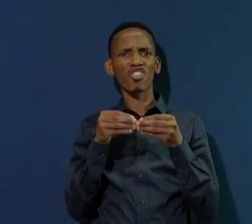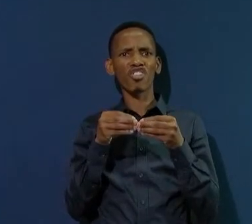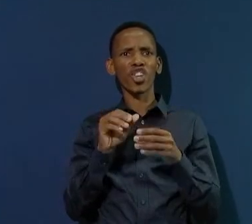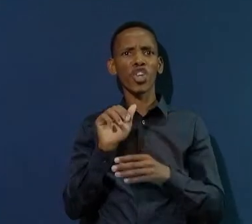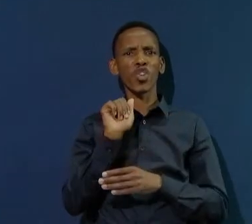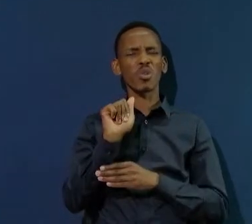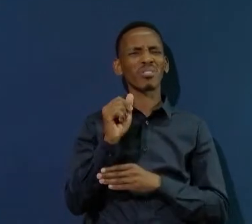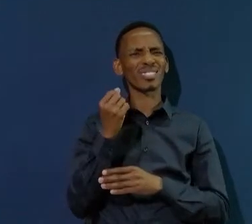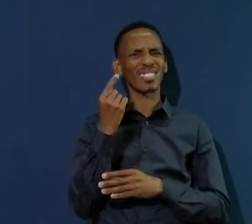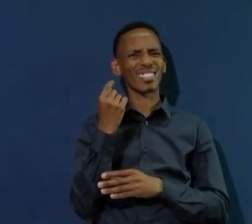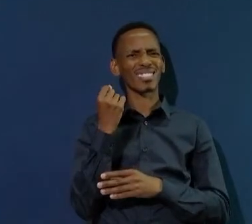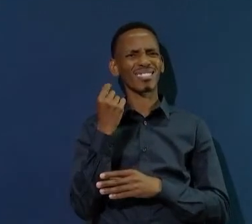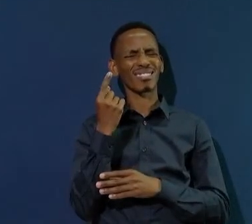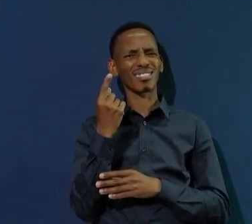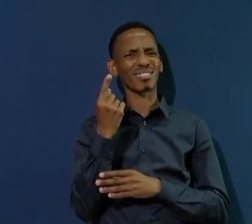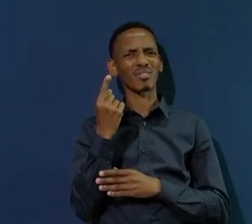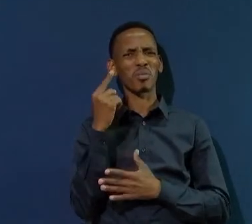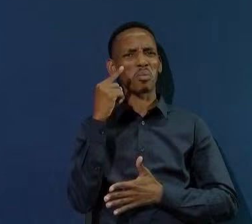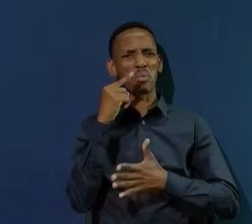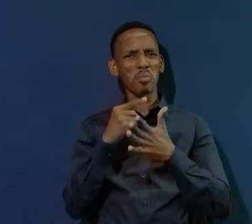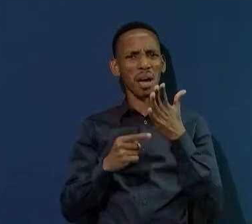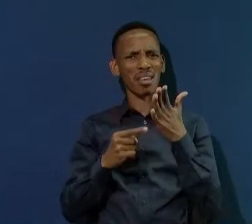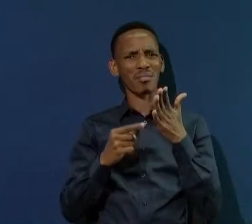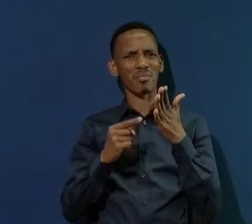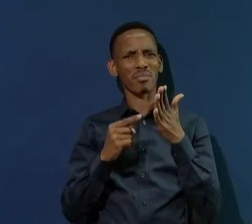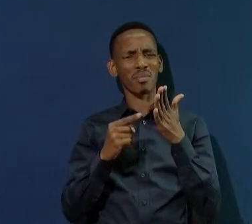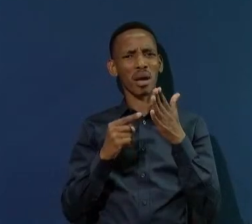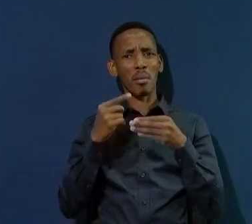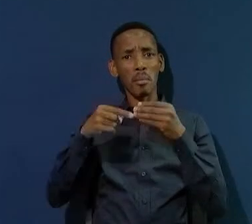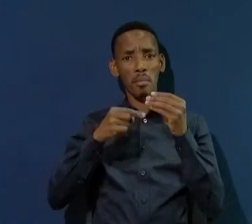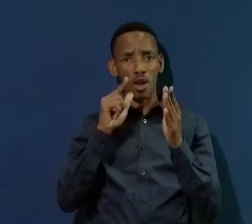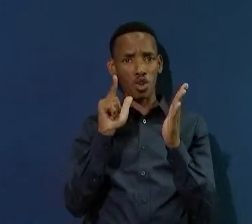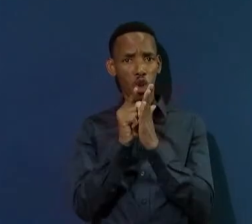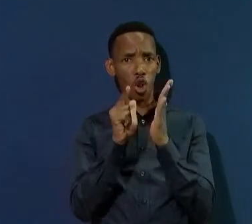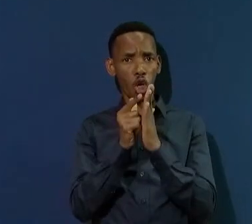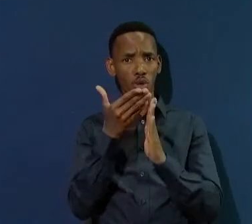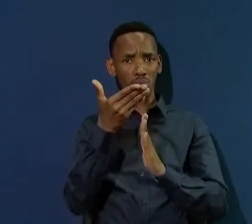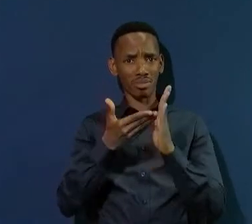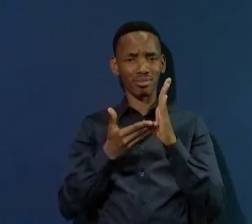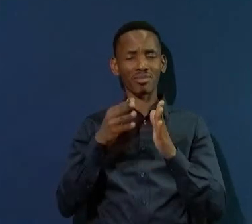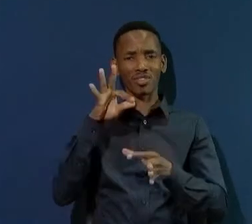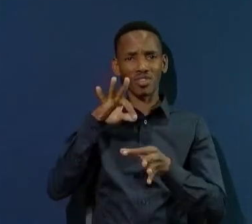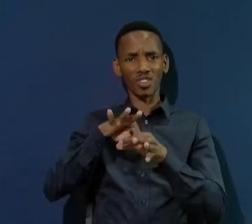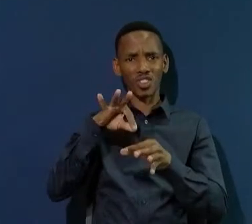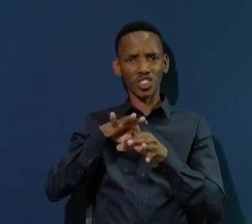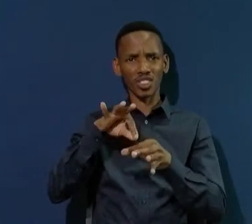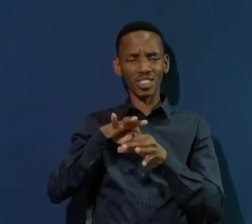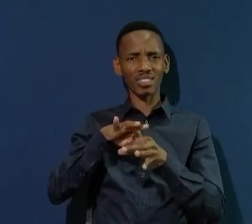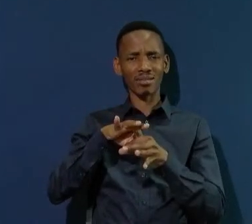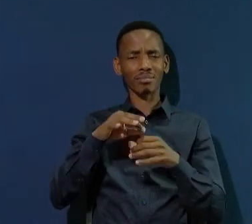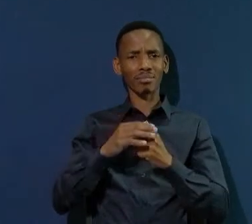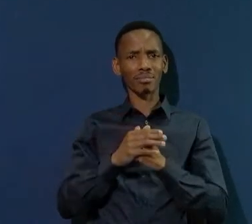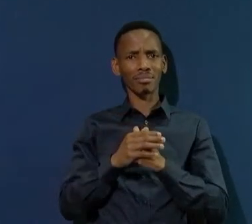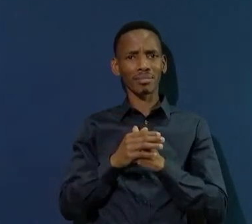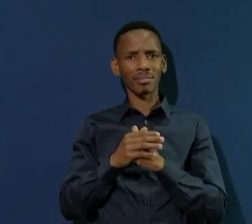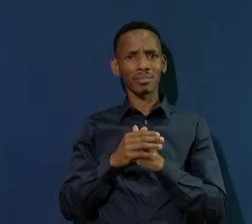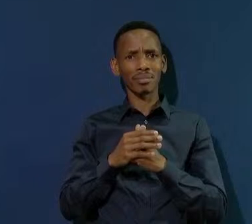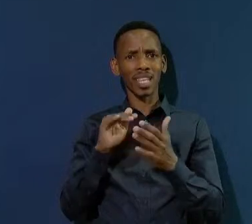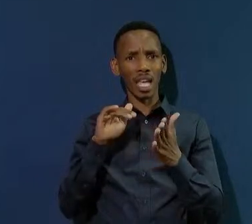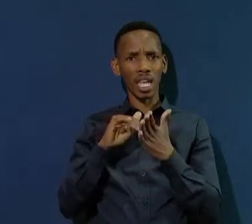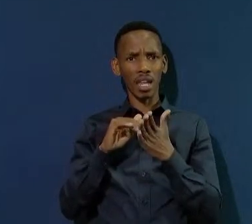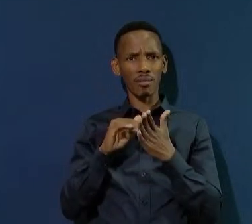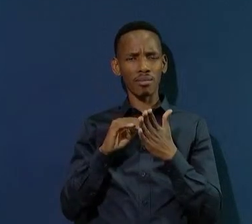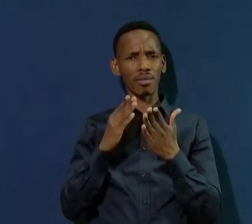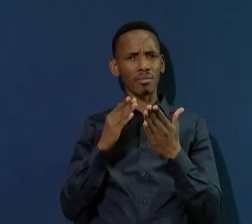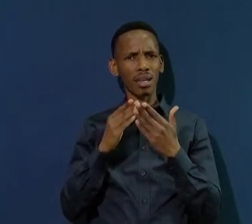kae tsone di tsetla tse leng gore di itebagantse le tsamaiso ya ditlhopho le ka ga re bonang gongwe go tla gatwa ka